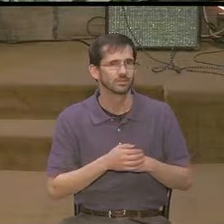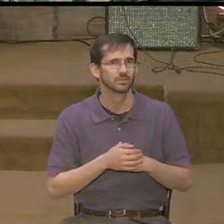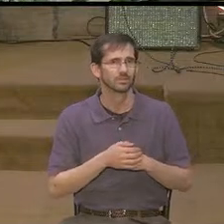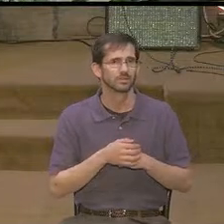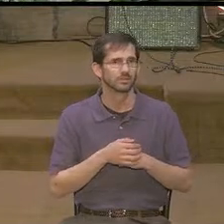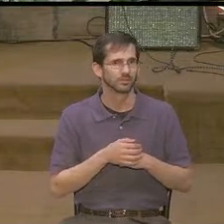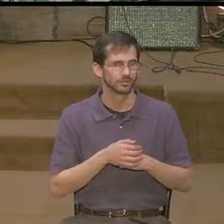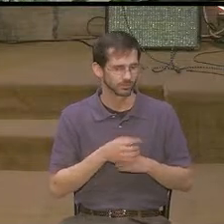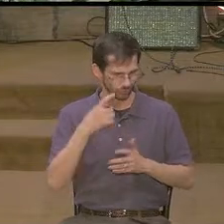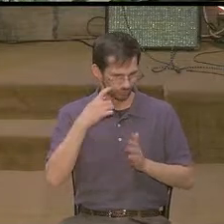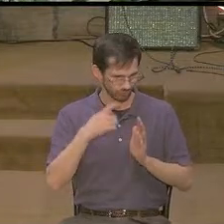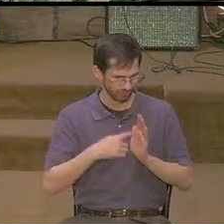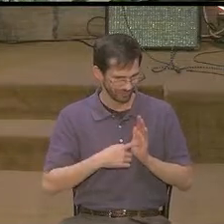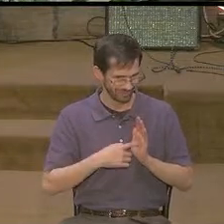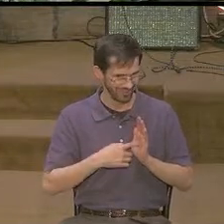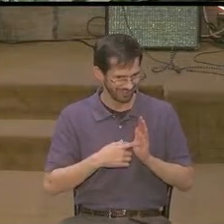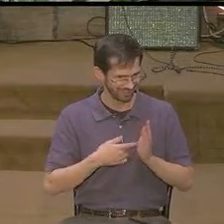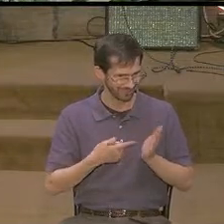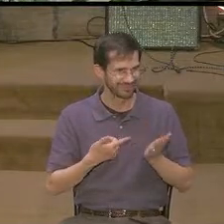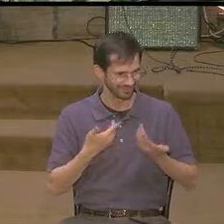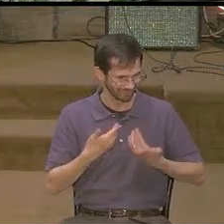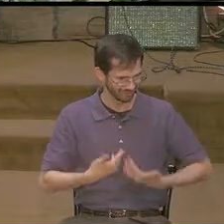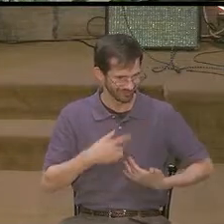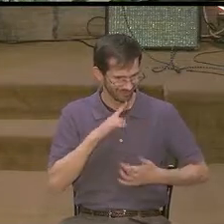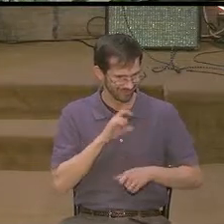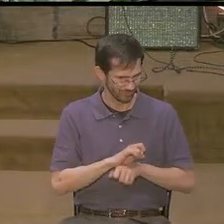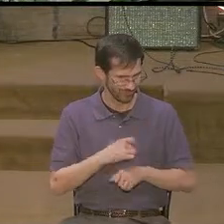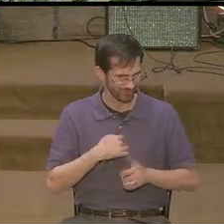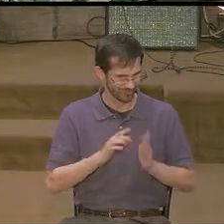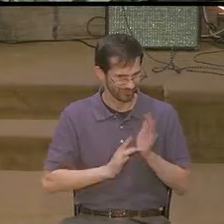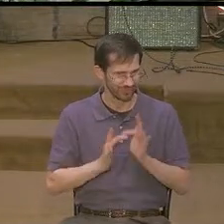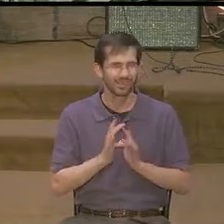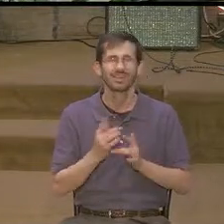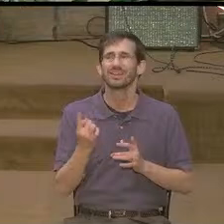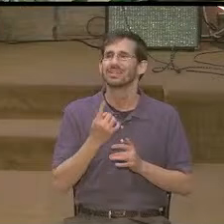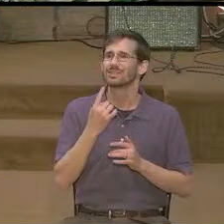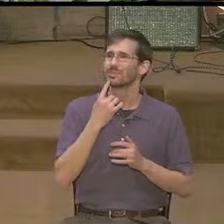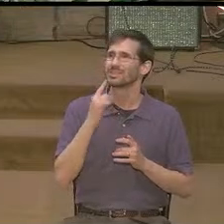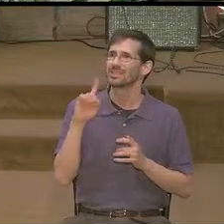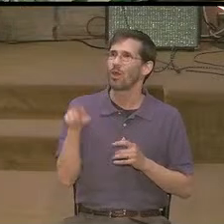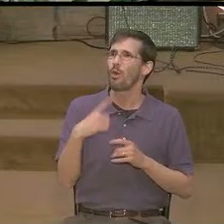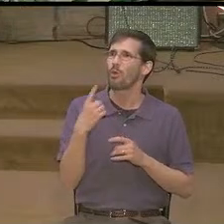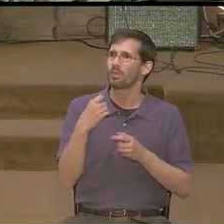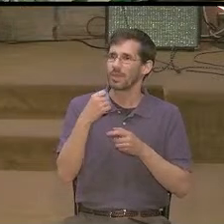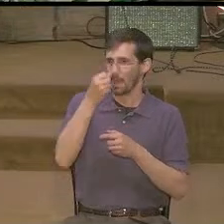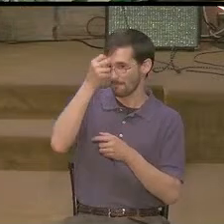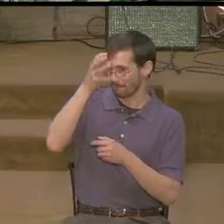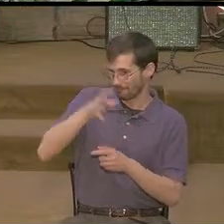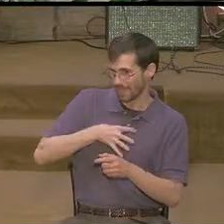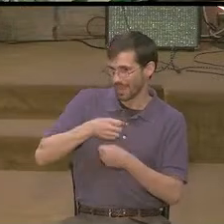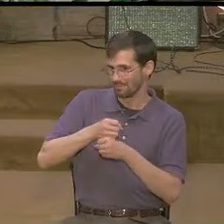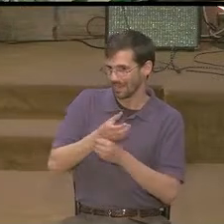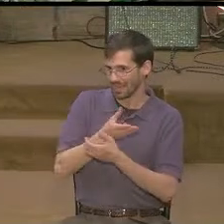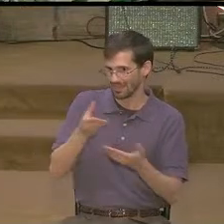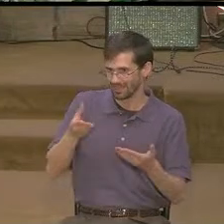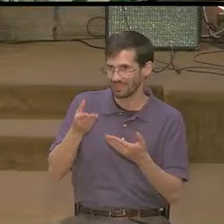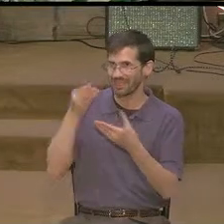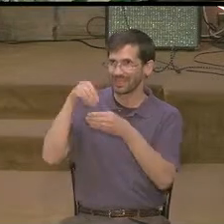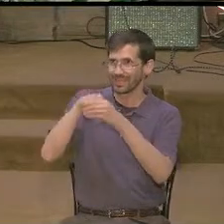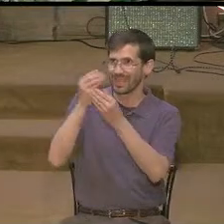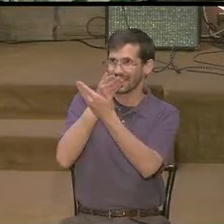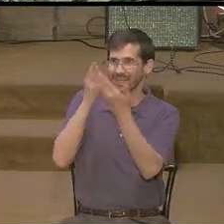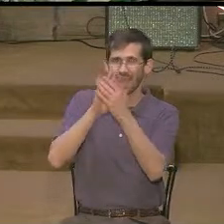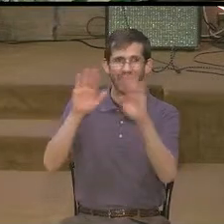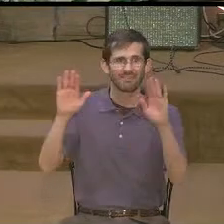that it is I myself. Somebody once said the only man-made thing in heaven will be the